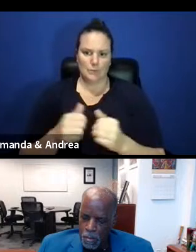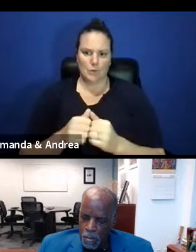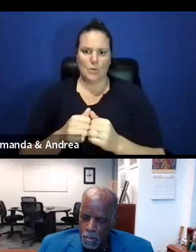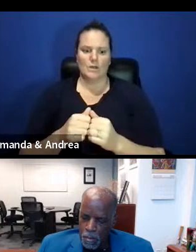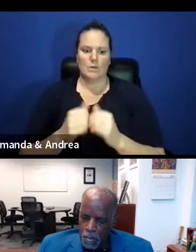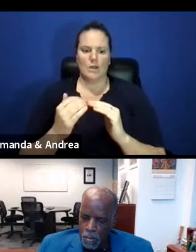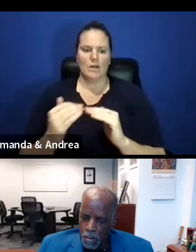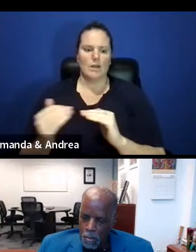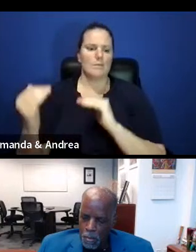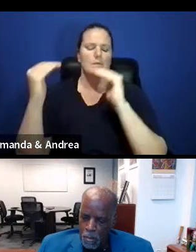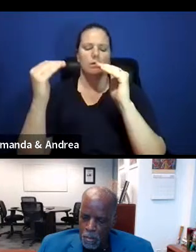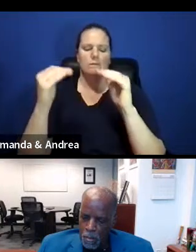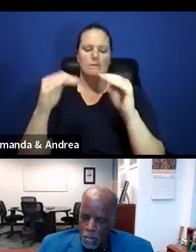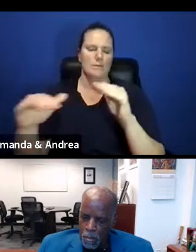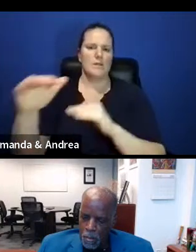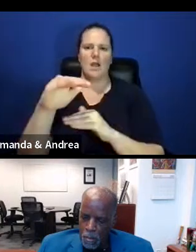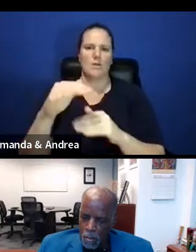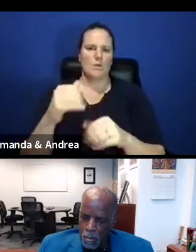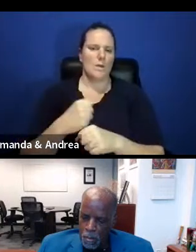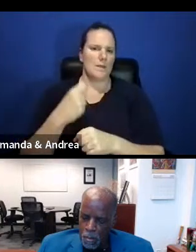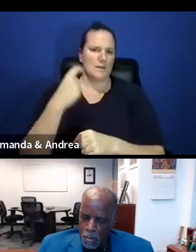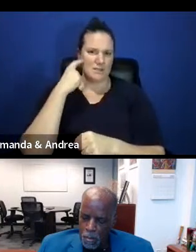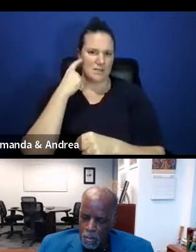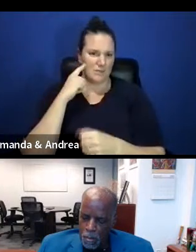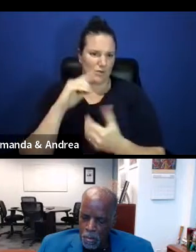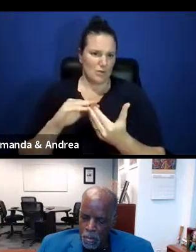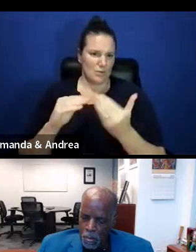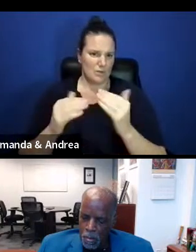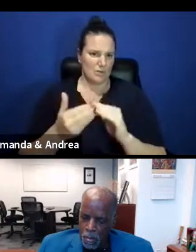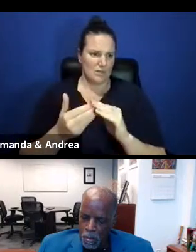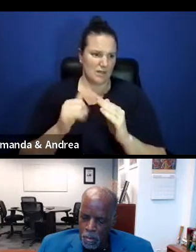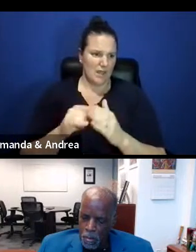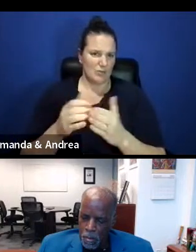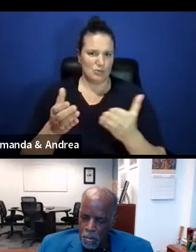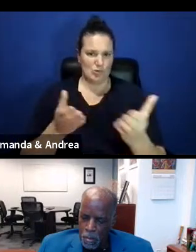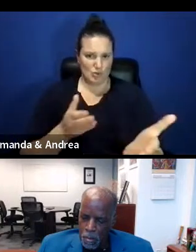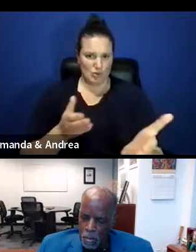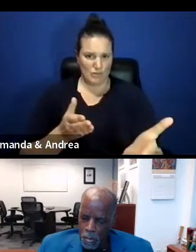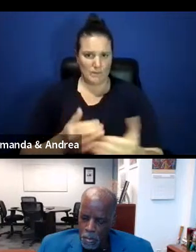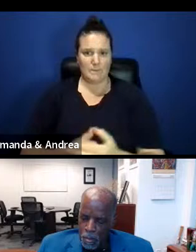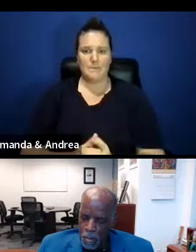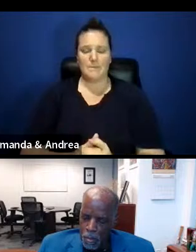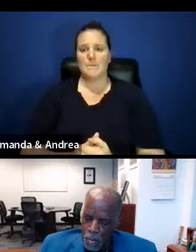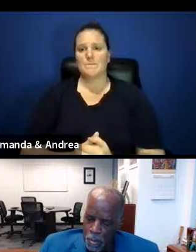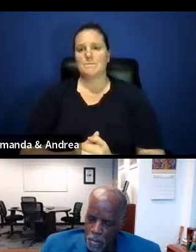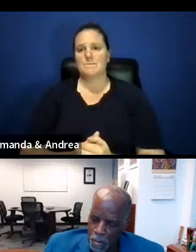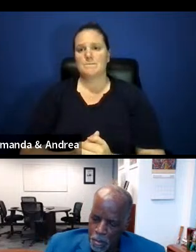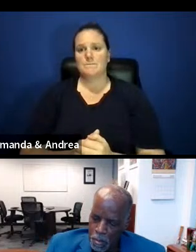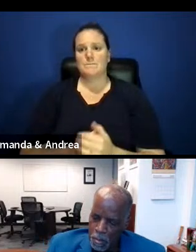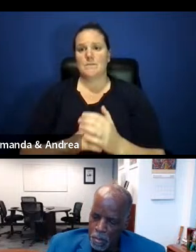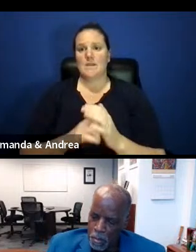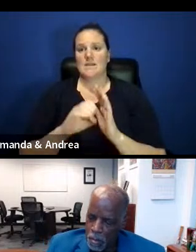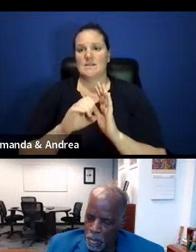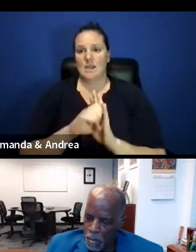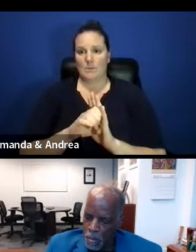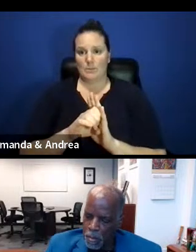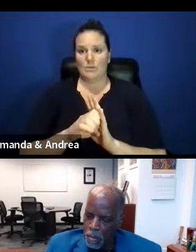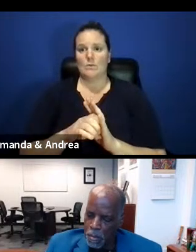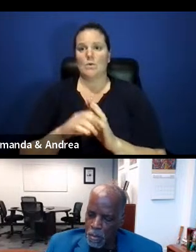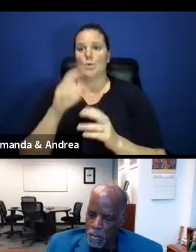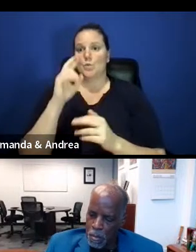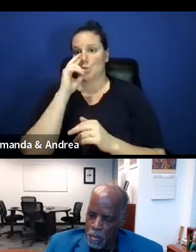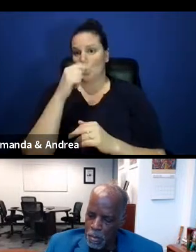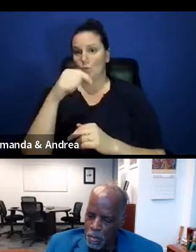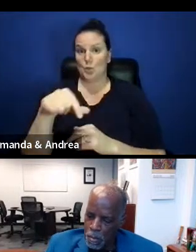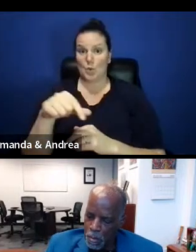above and beyond and what makes sense for the community or the communities that you're serving. As an example, kind of in the context of Rose